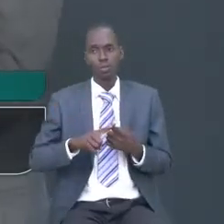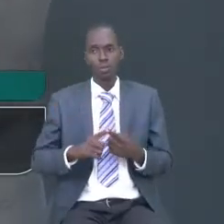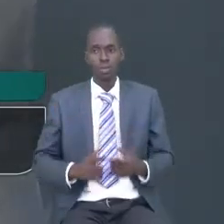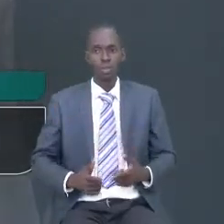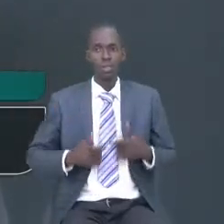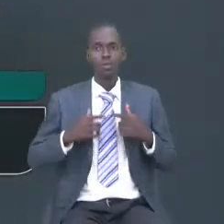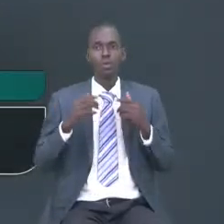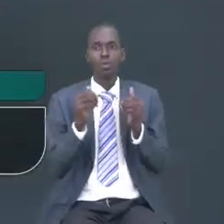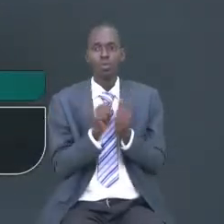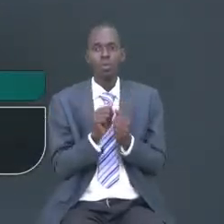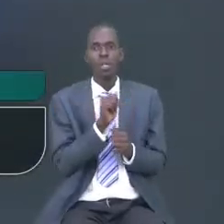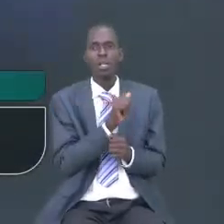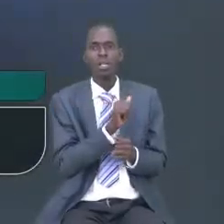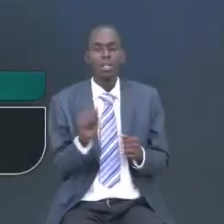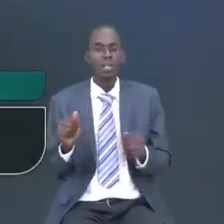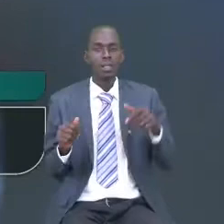a